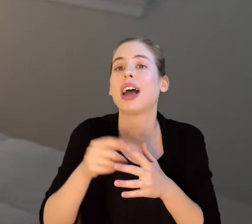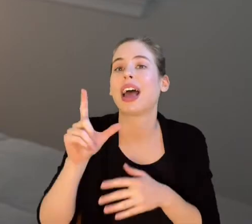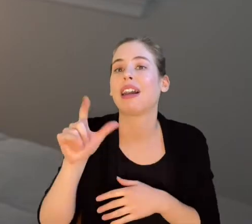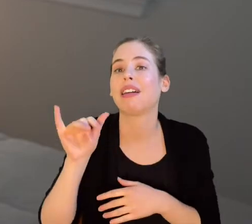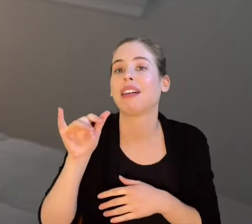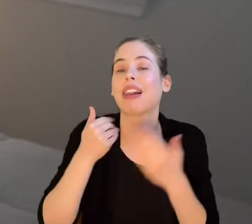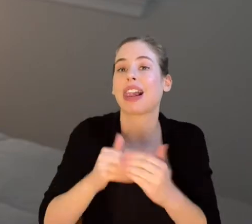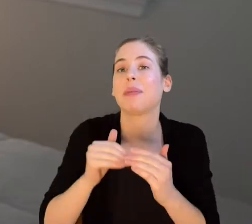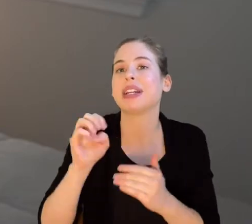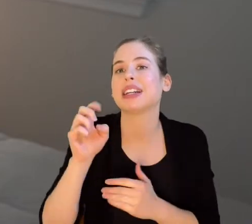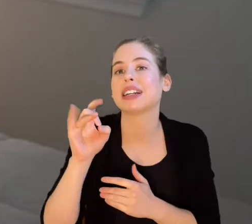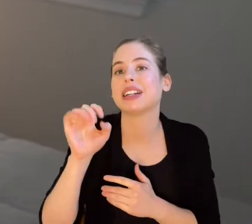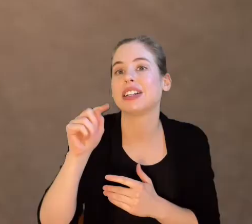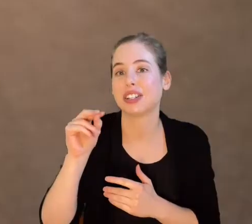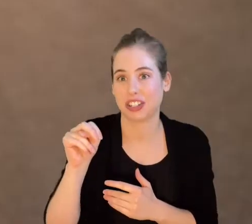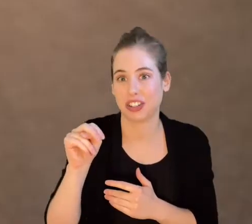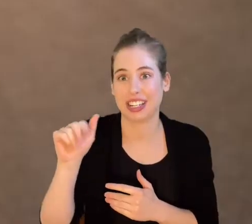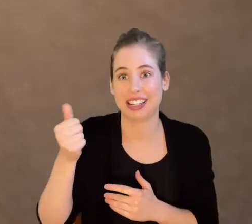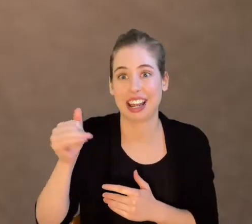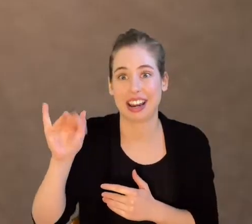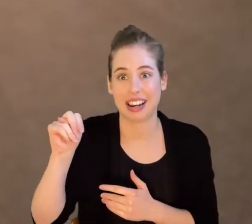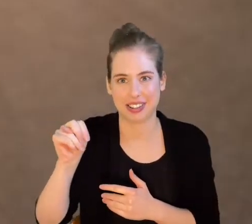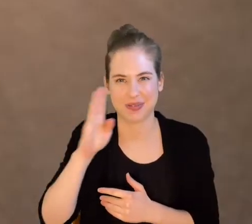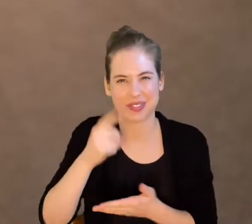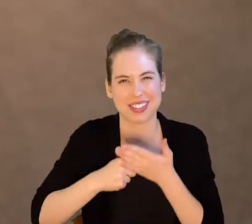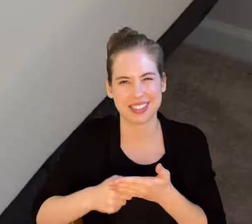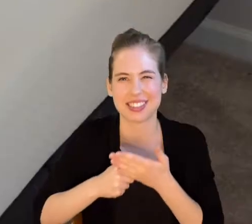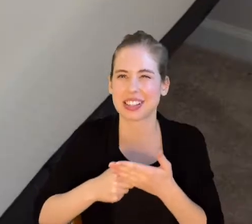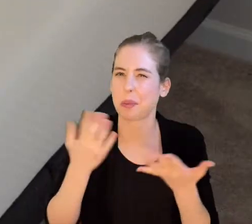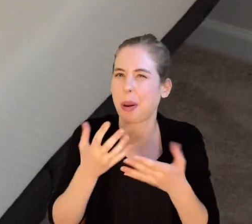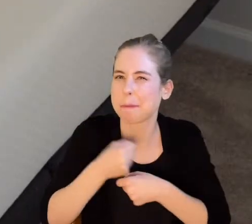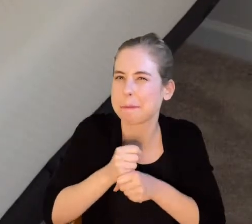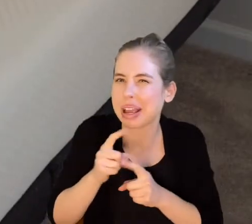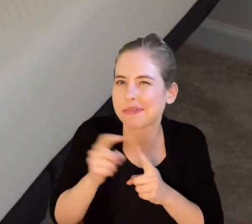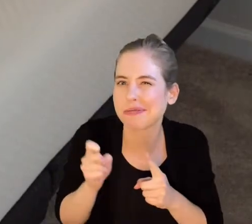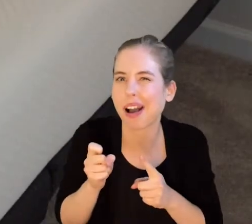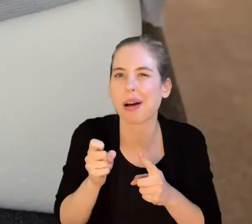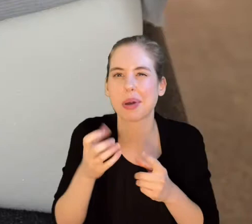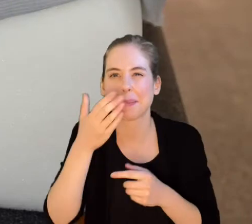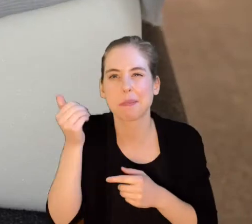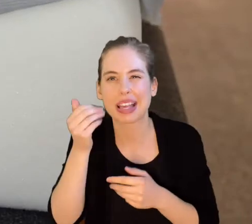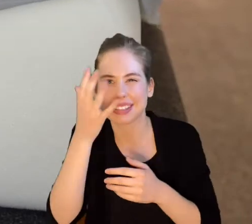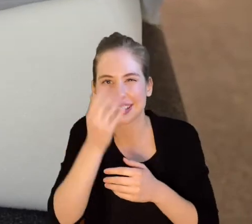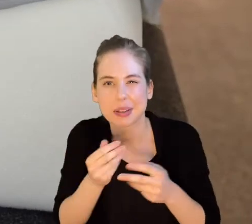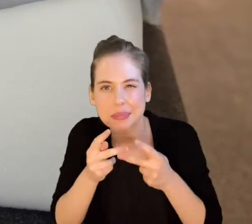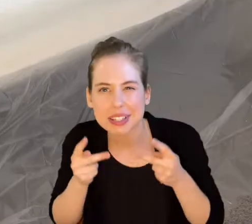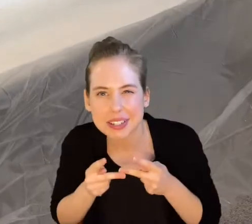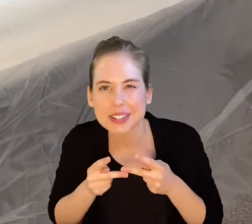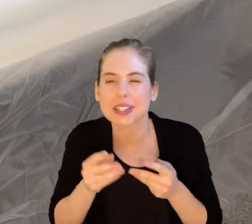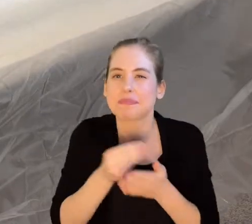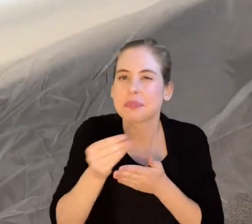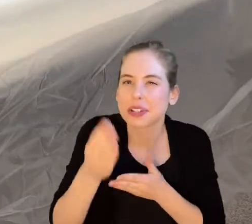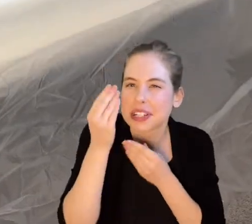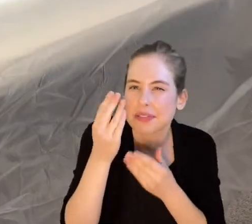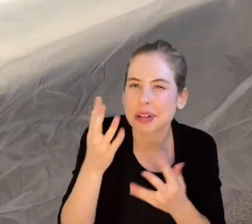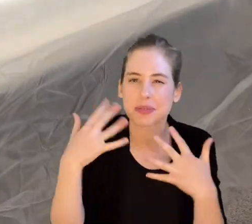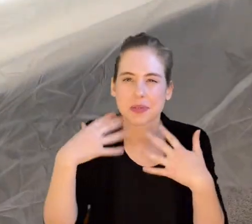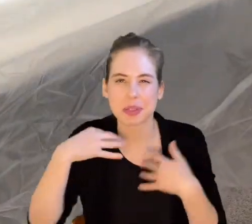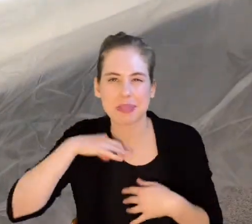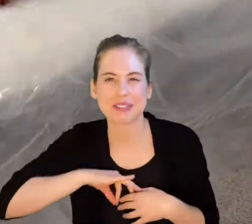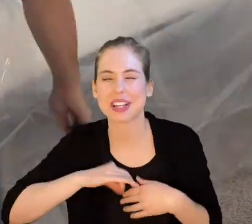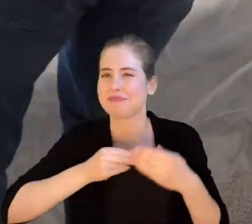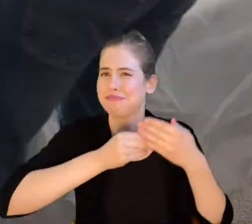Limited Edition 10-inch. We'll cover things like construction, best sleep positions, cooling benefits, purchase details,